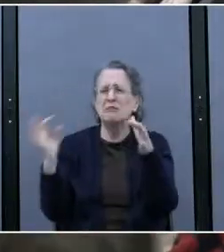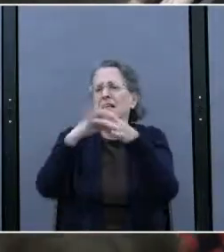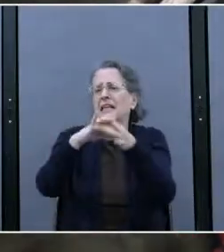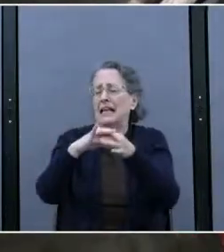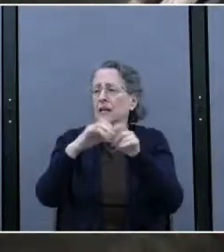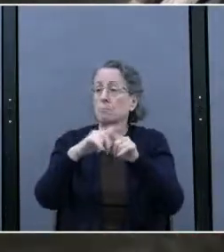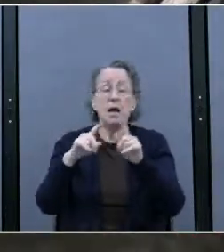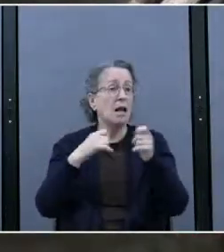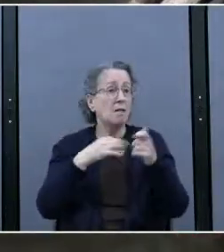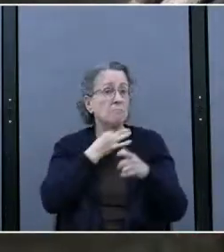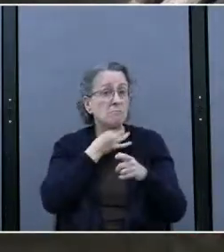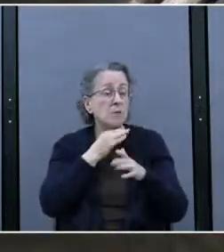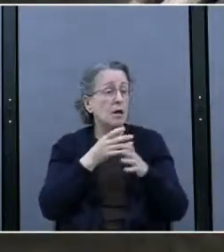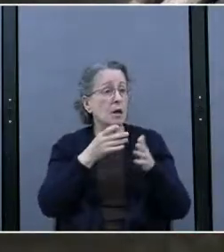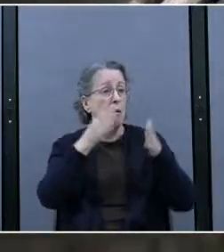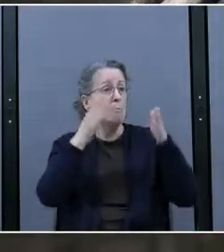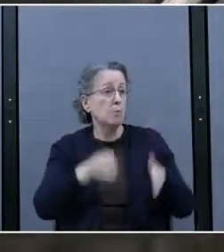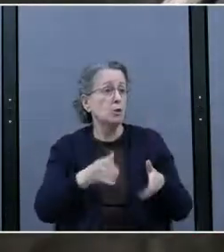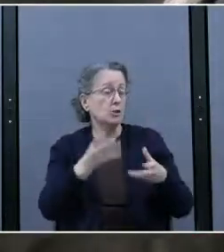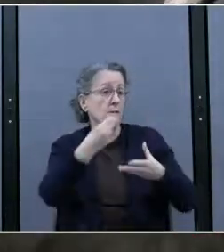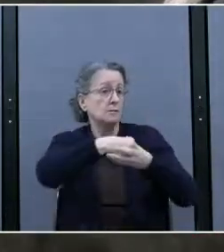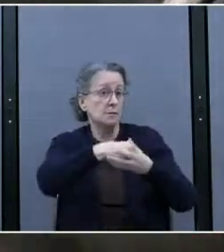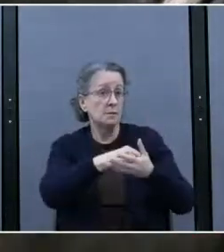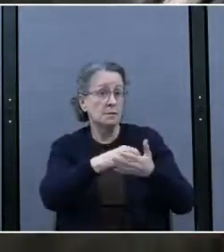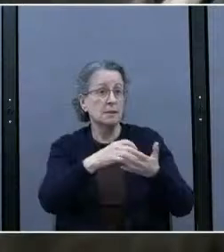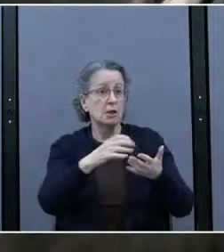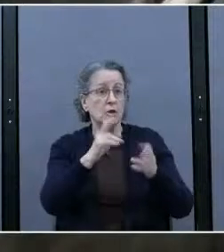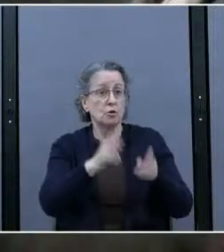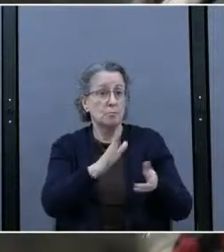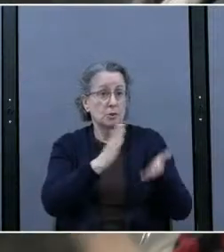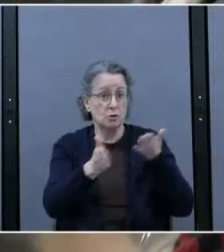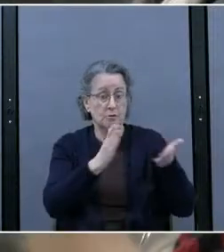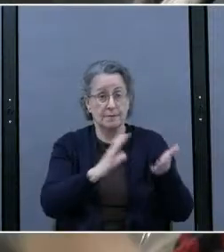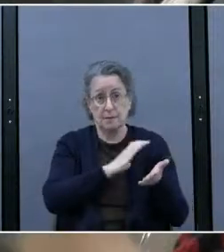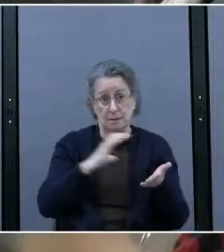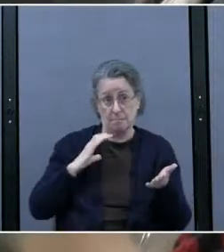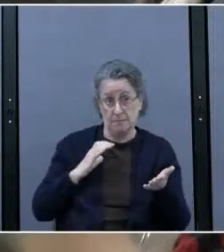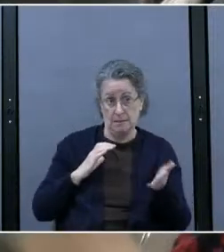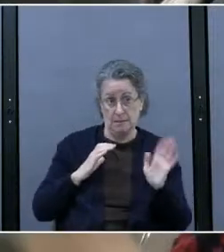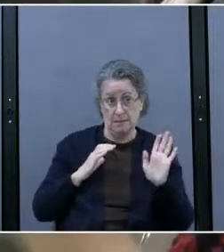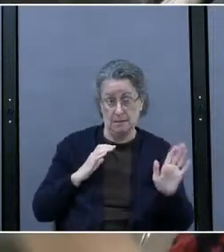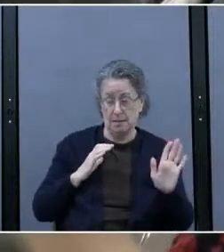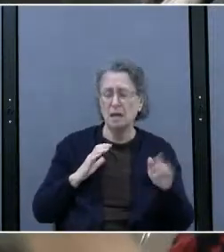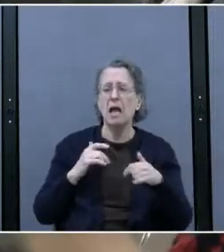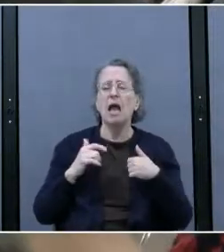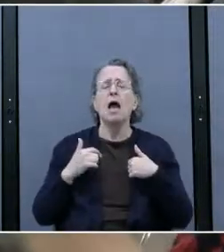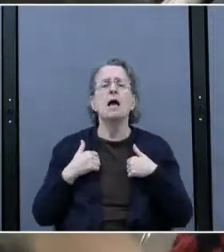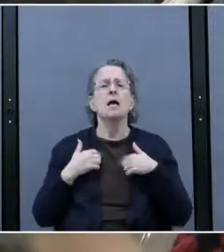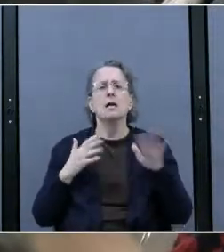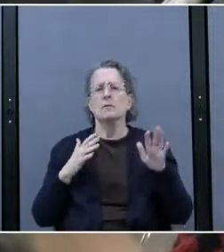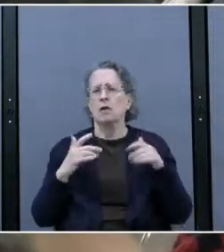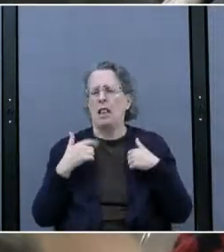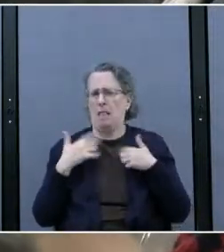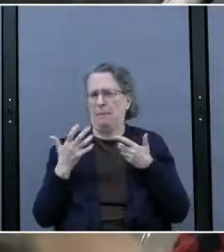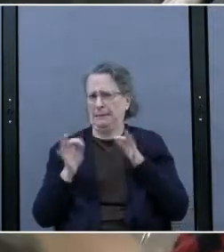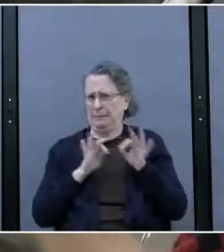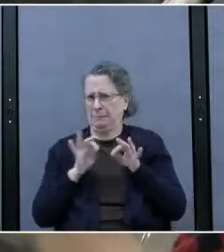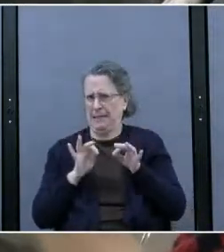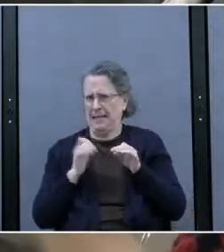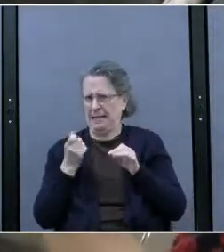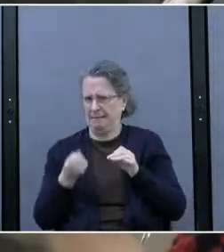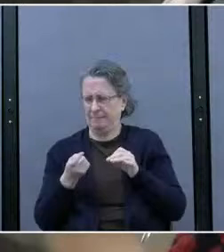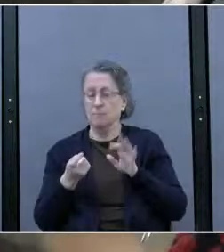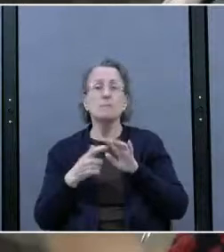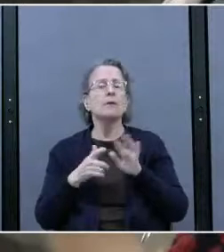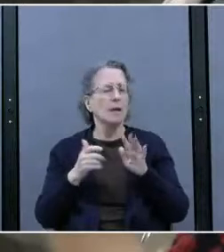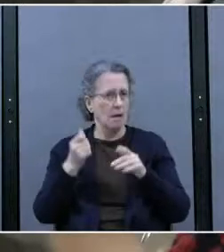on the Human Services Committee, which is that I think just to preface it a little bit, the question, I think there is precedent